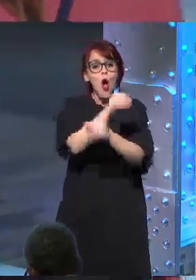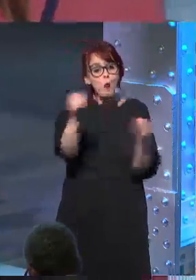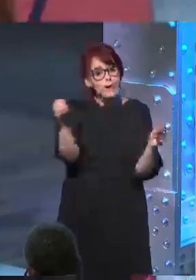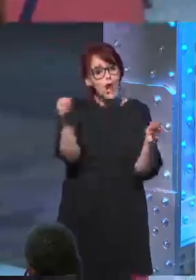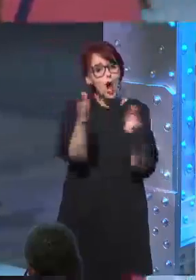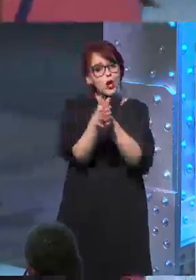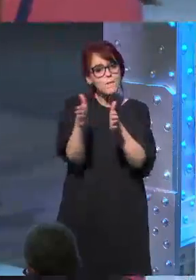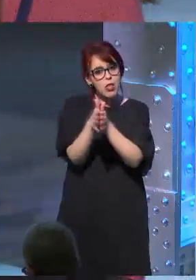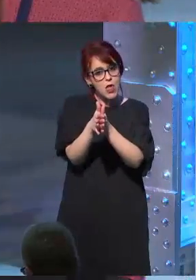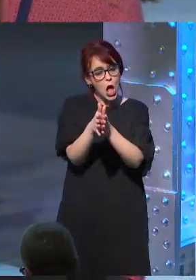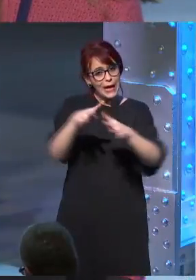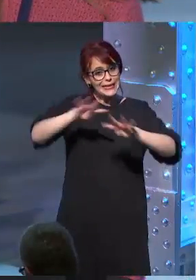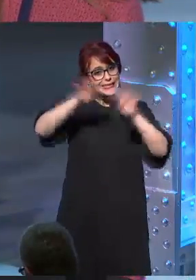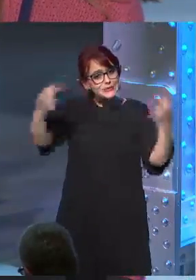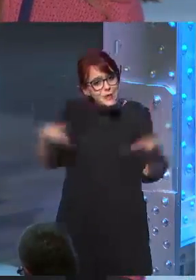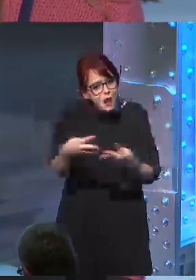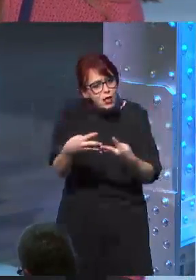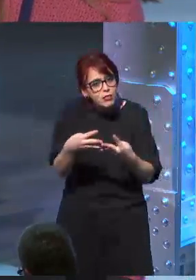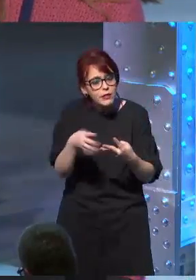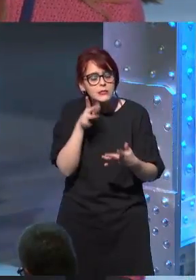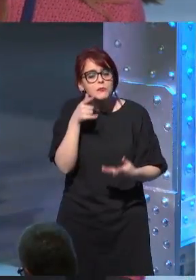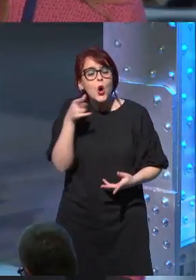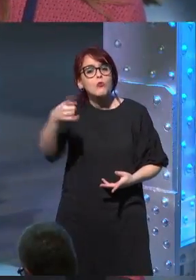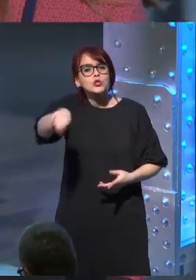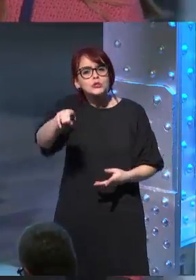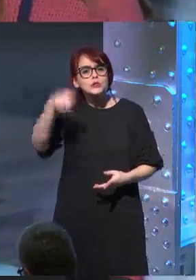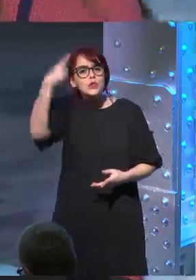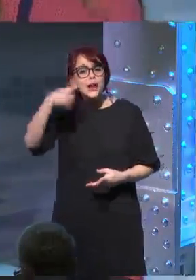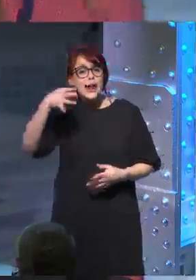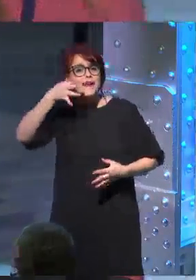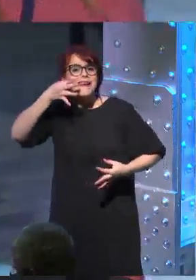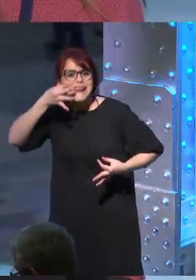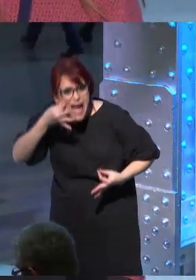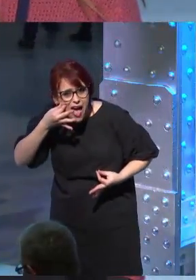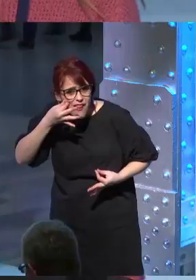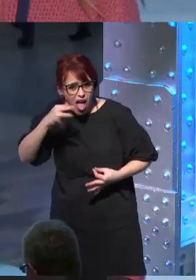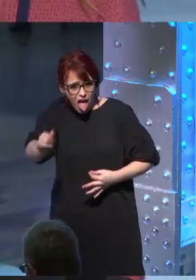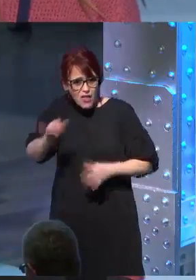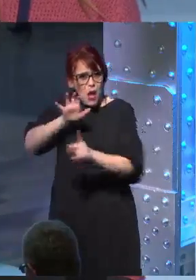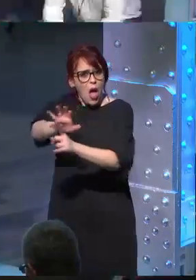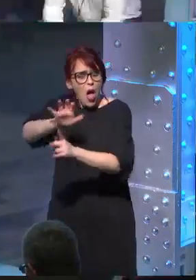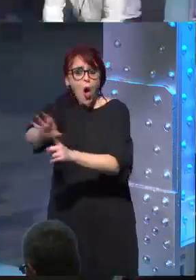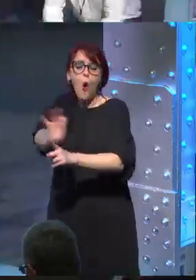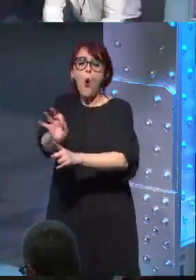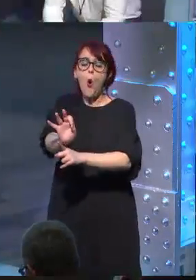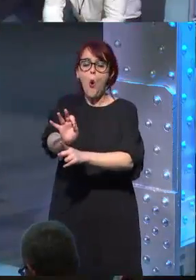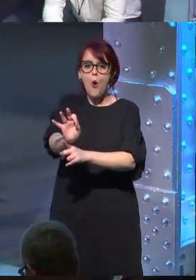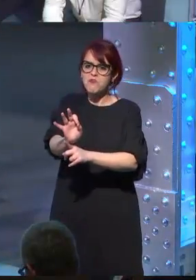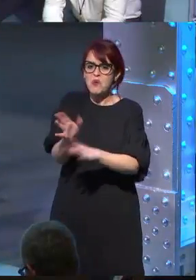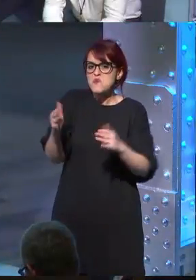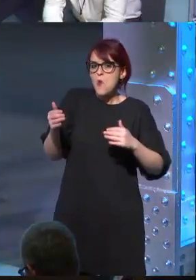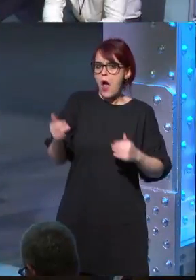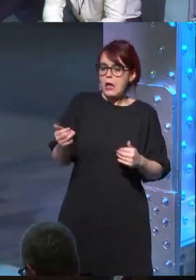are young and who share the digital and social media, do you think that this is a reality or that it doesn't